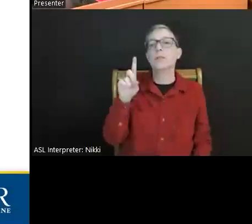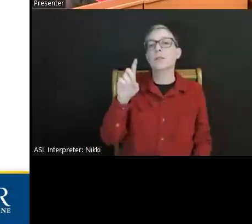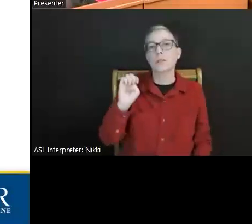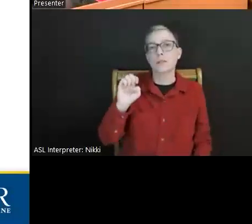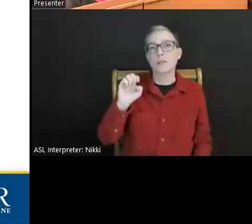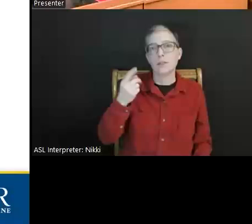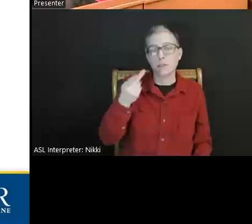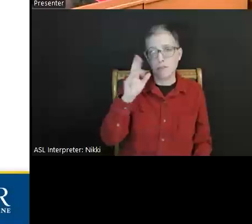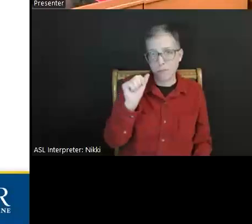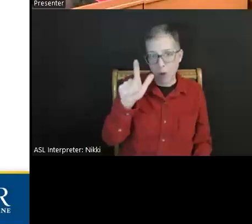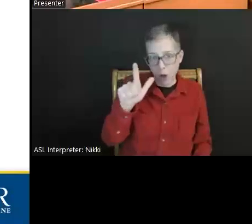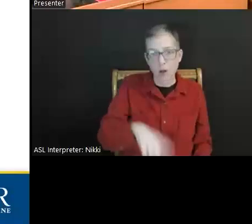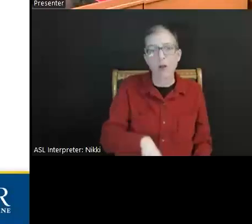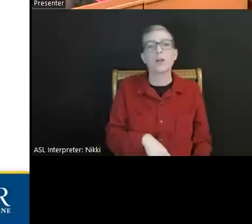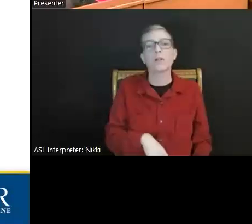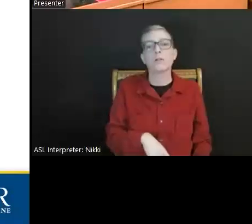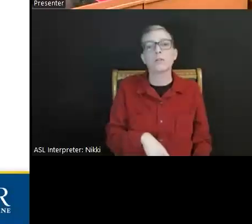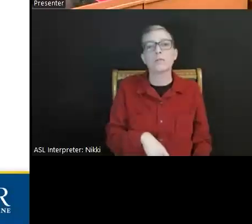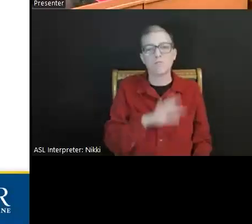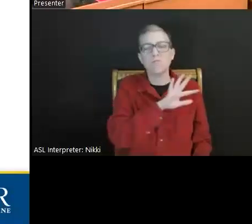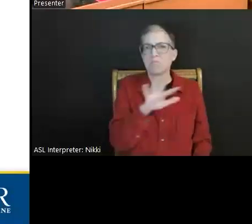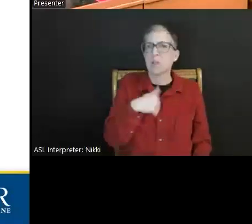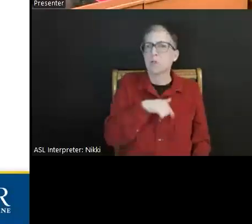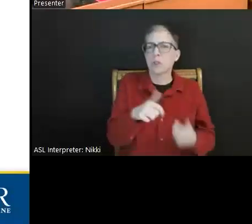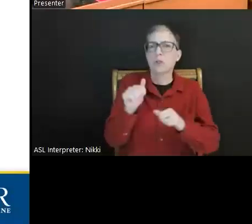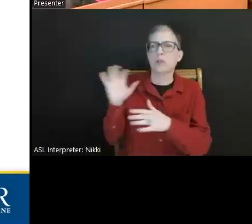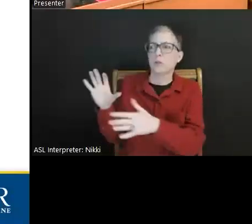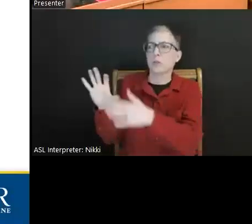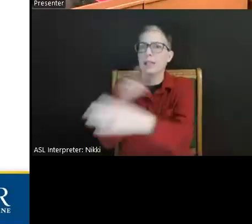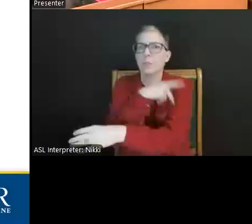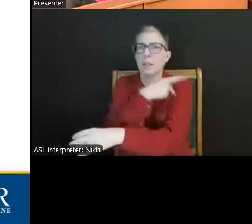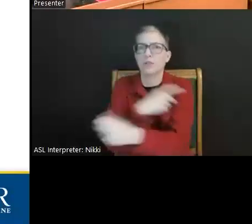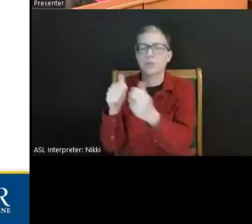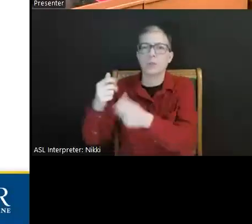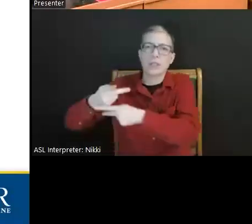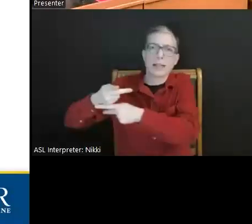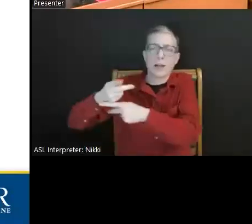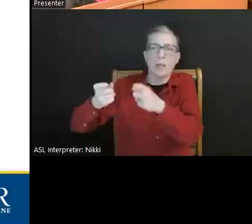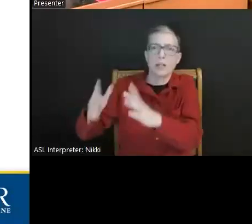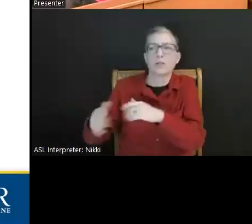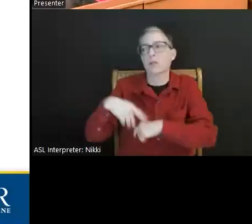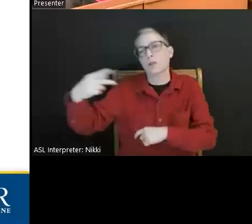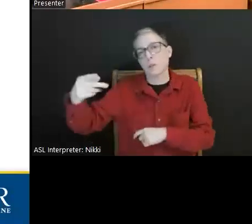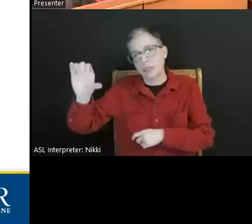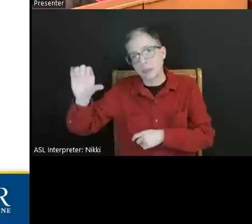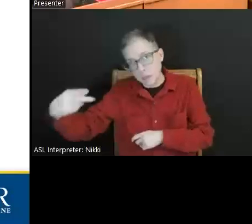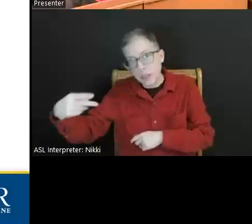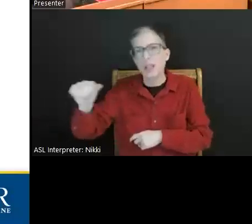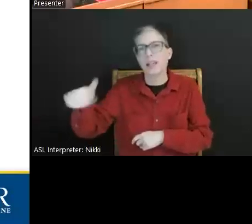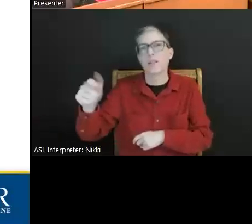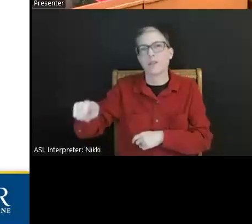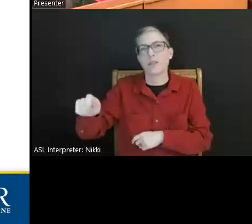we're, really trying to get them connected with care managers, getting them connected with PCPs, and other medical needs they might